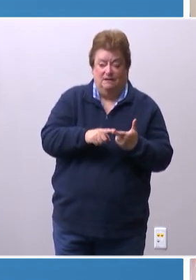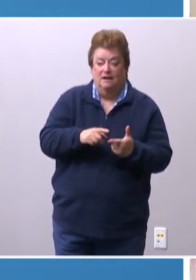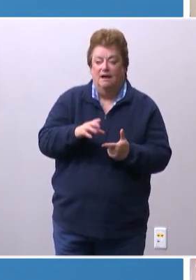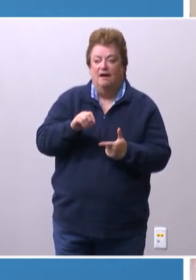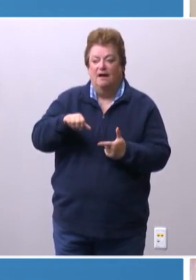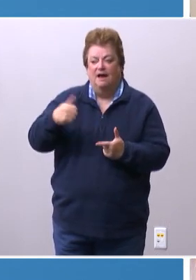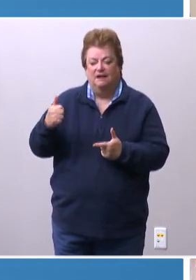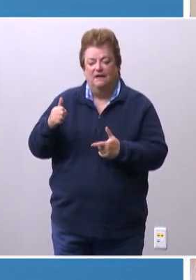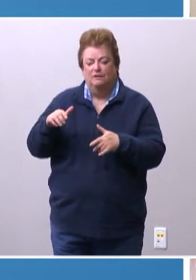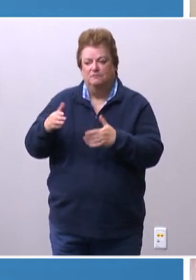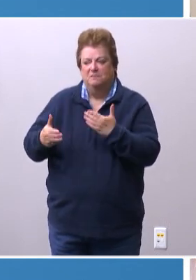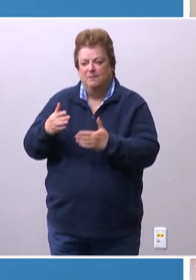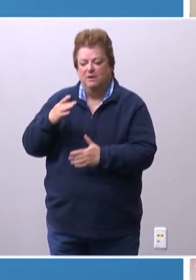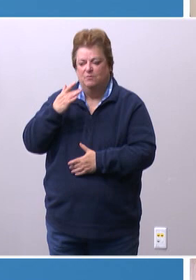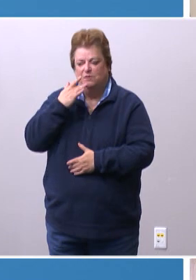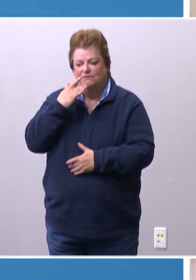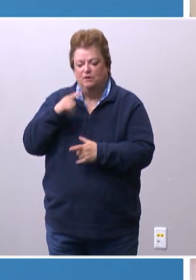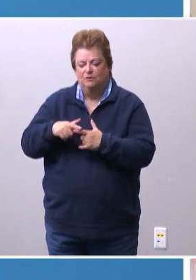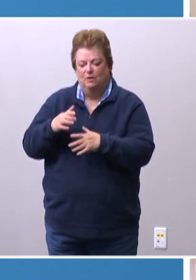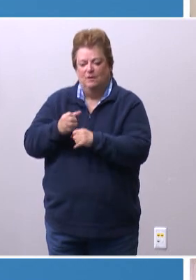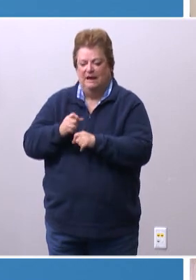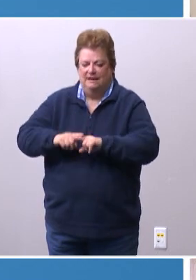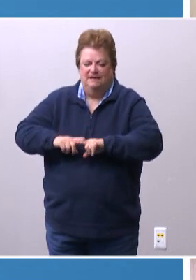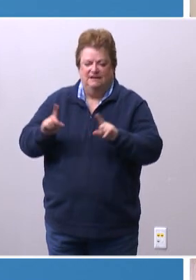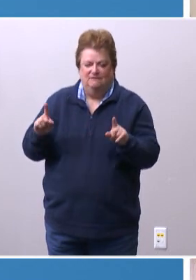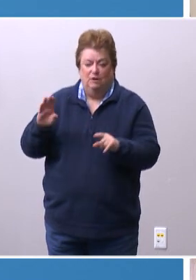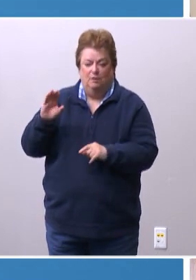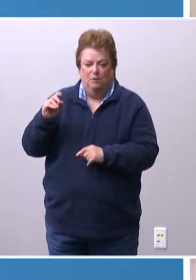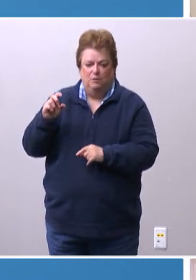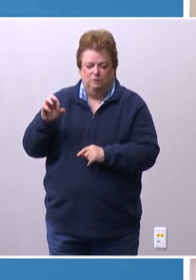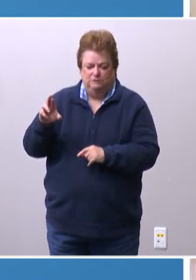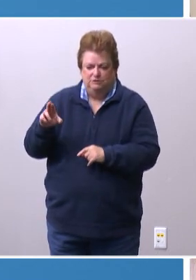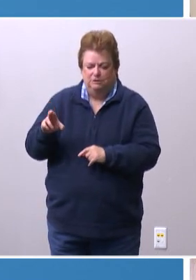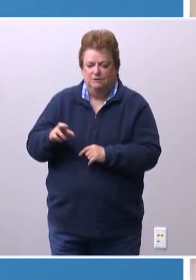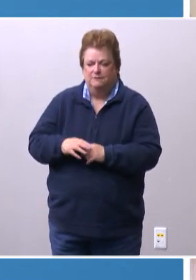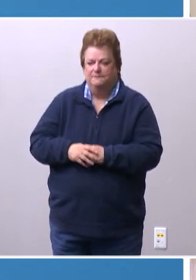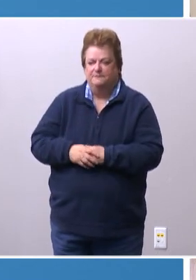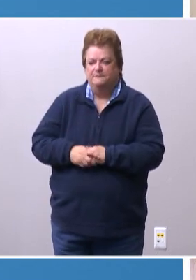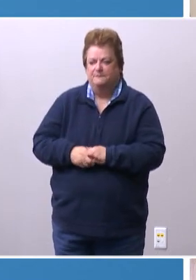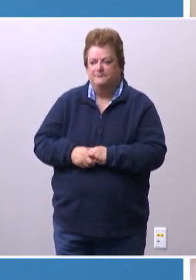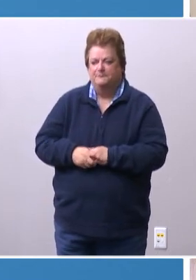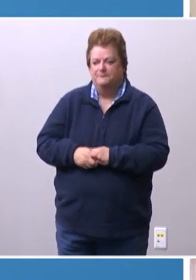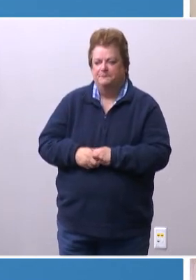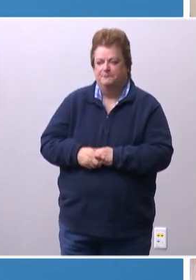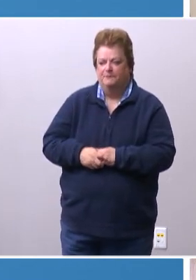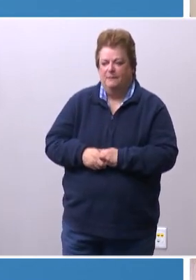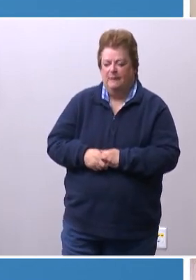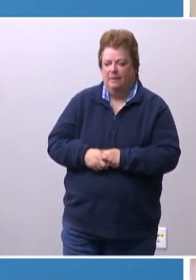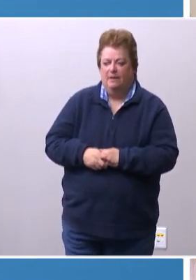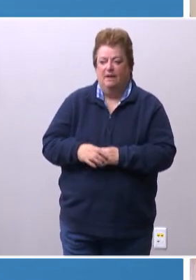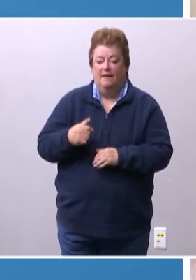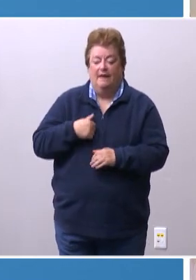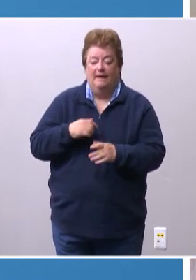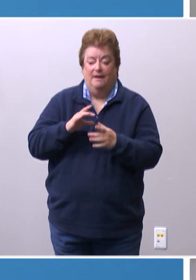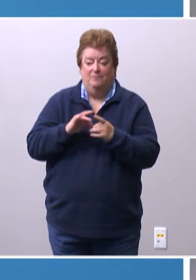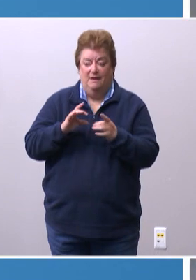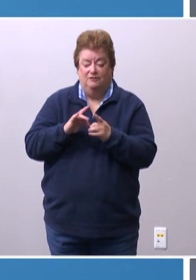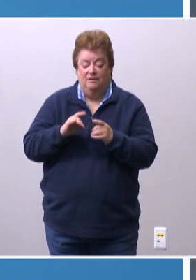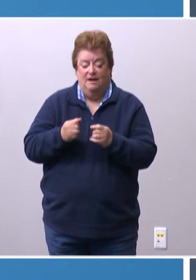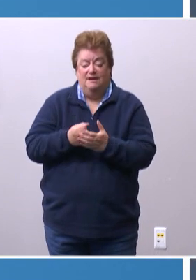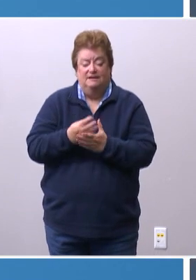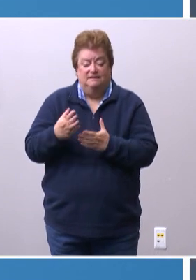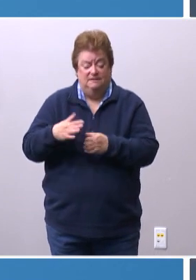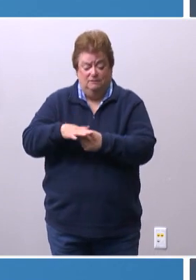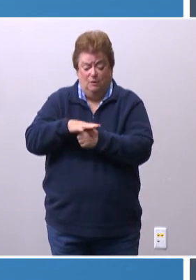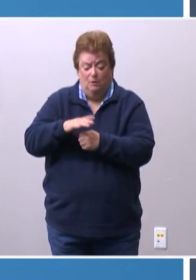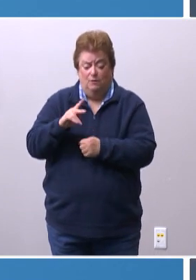others may prefer to get a different booster of a different vaccine. As I mentioned, several local